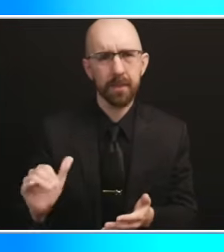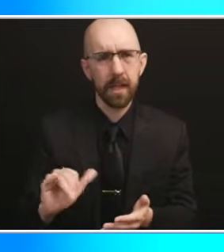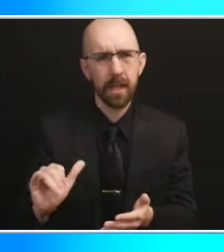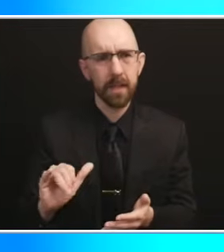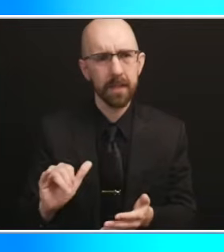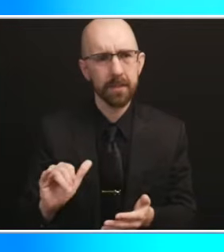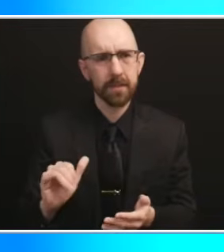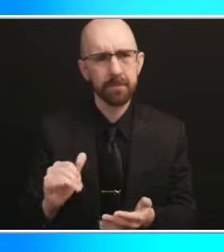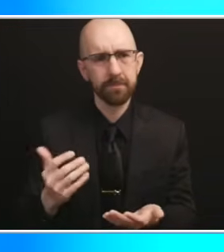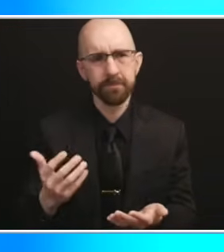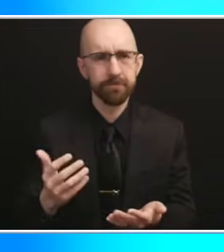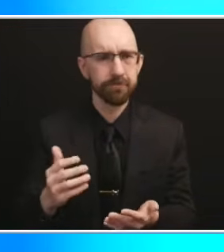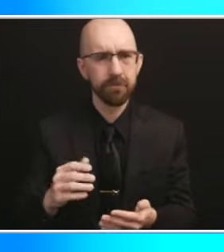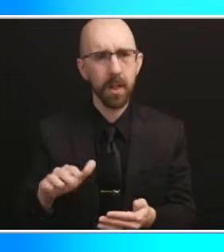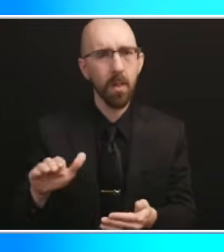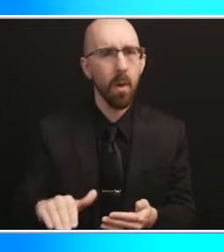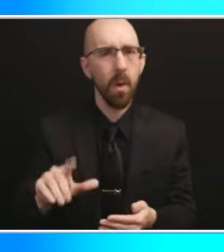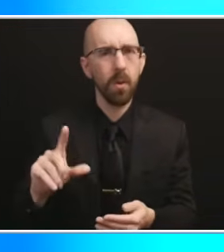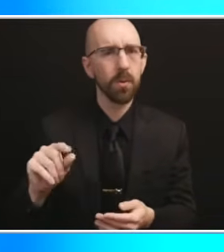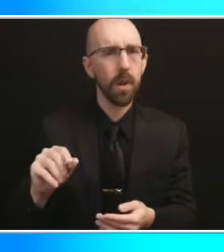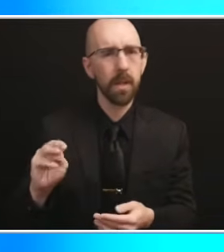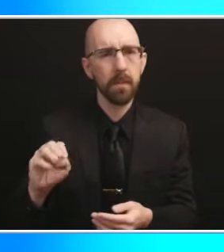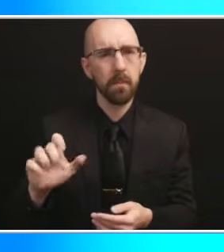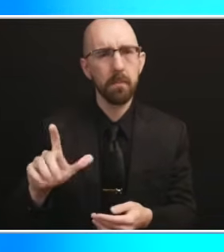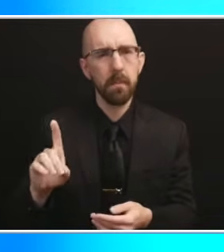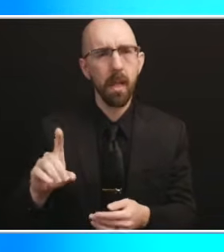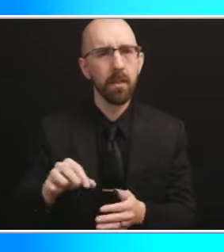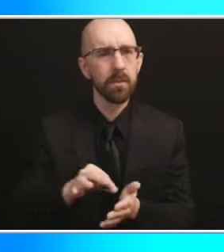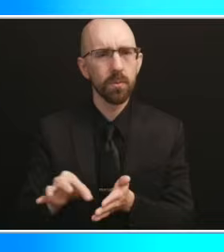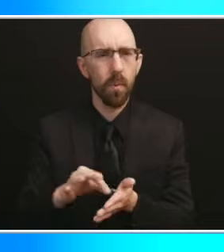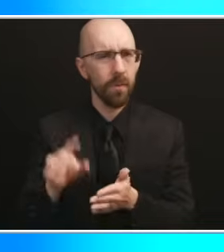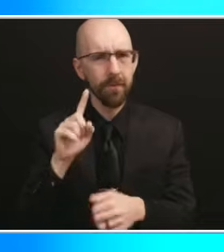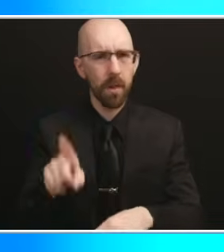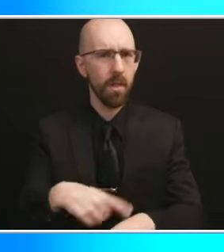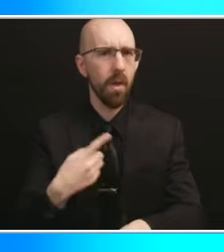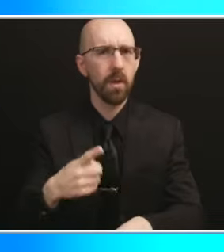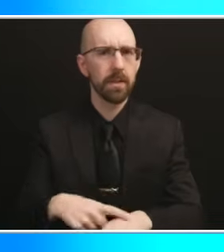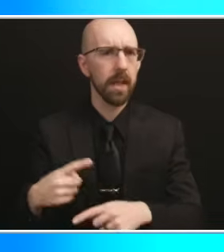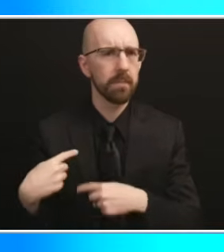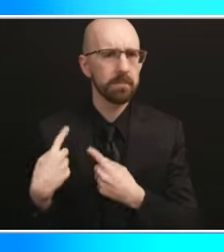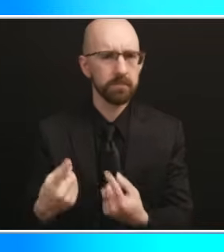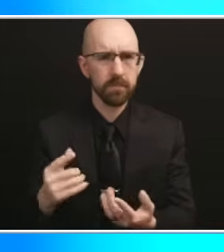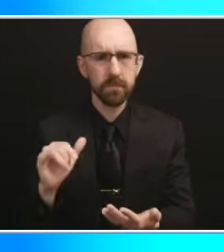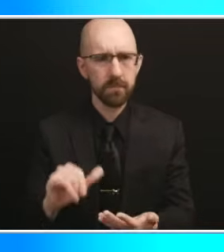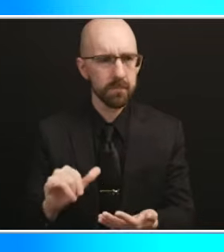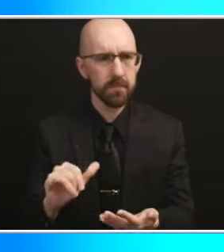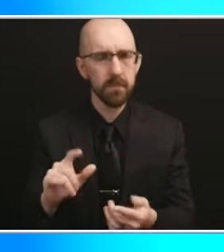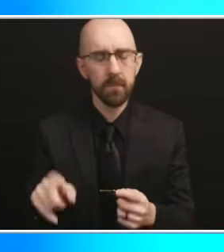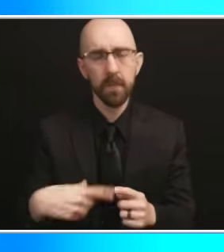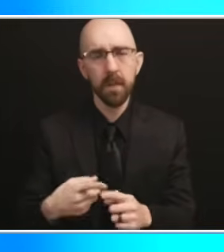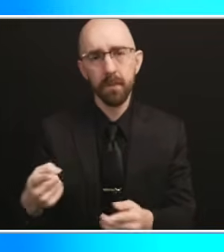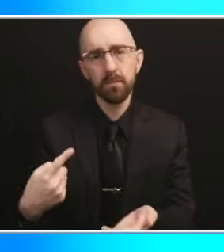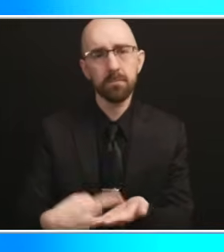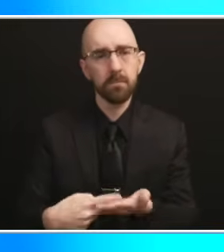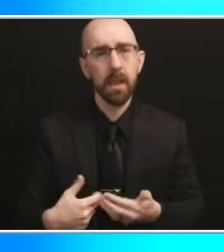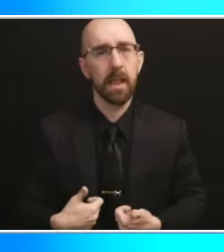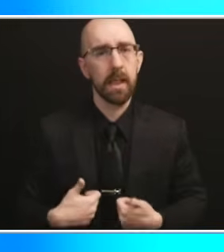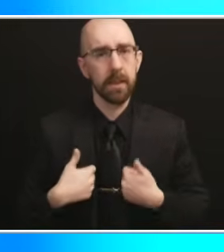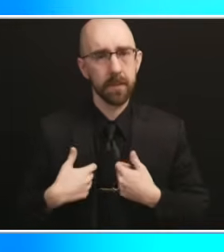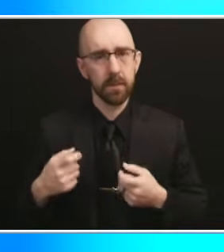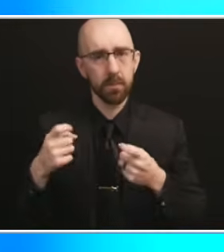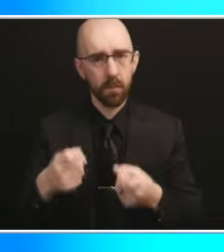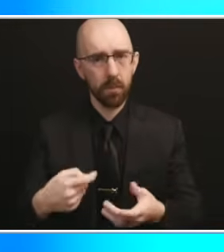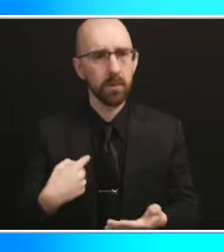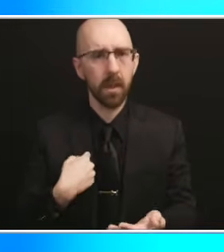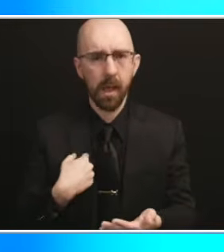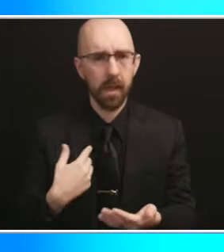MELD score for such a long time that, and then when they talked about living donors, I just didn't know who to